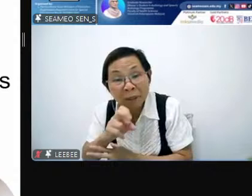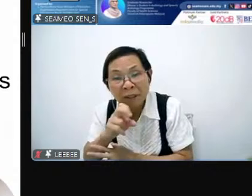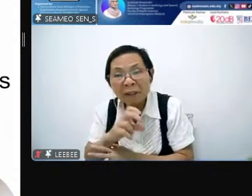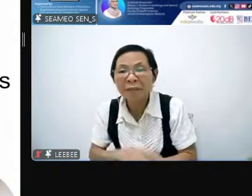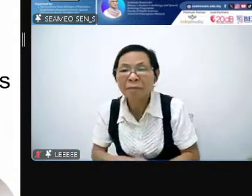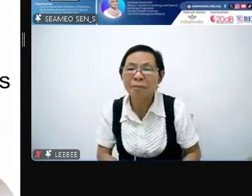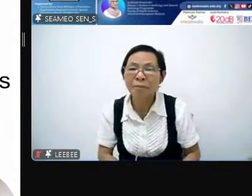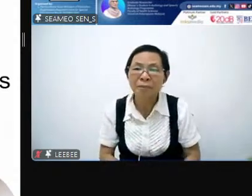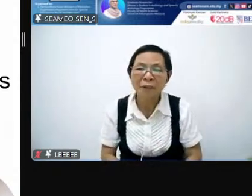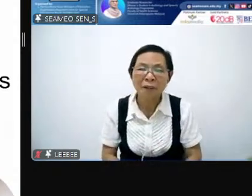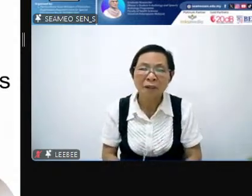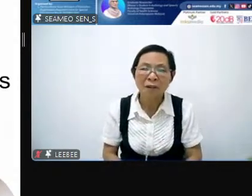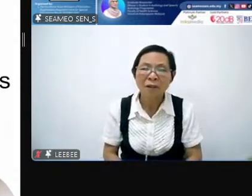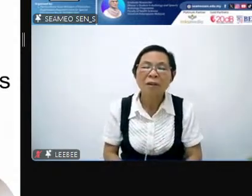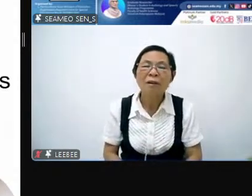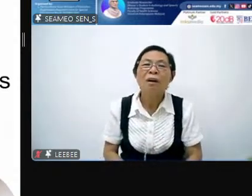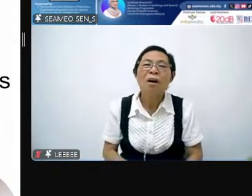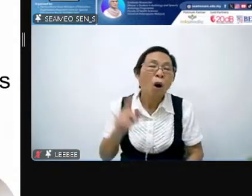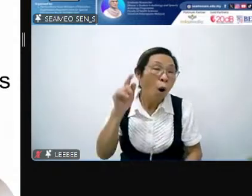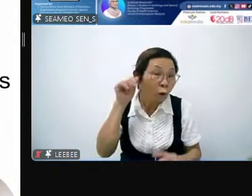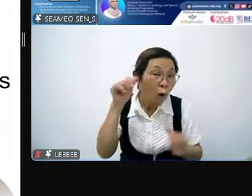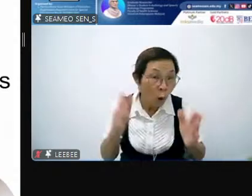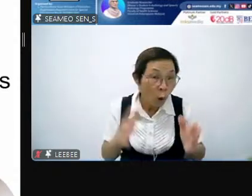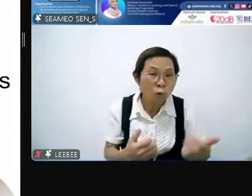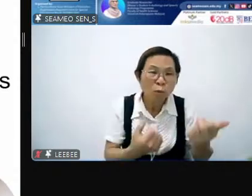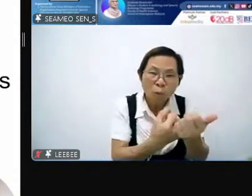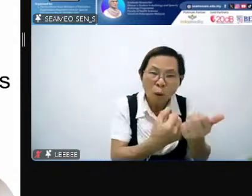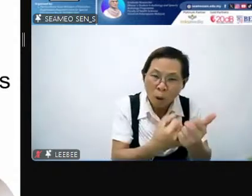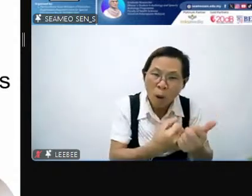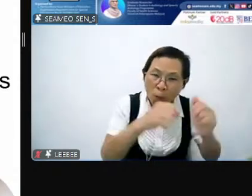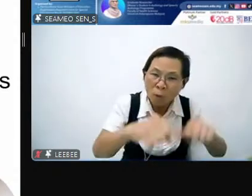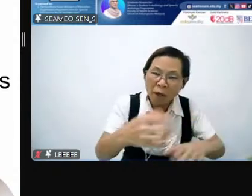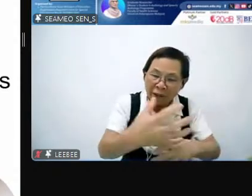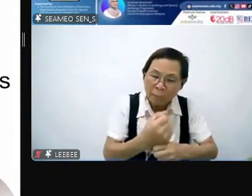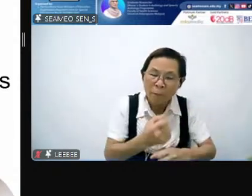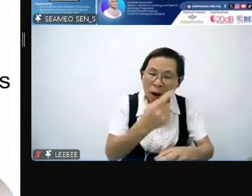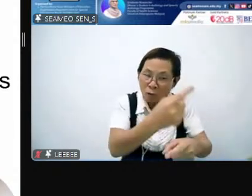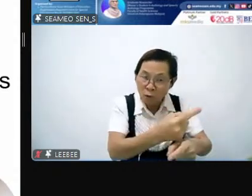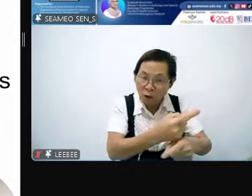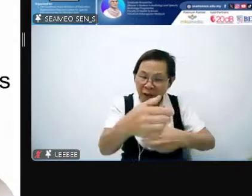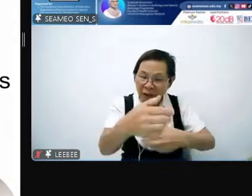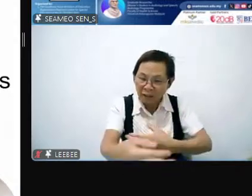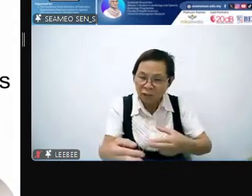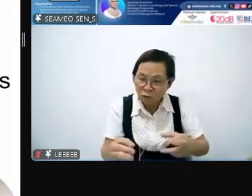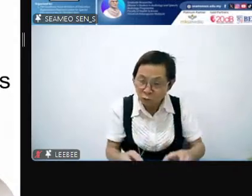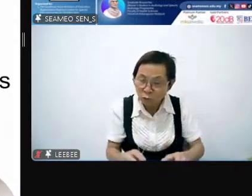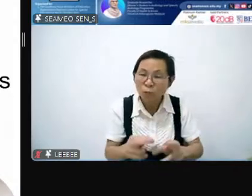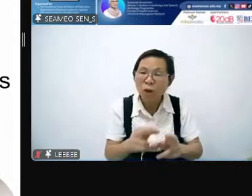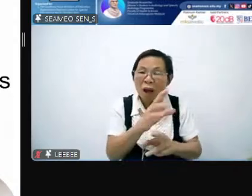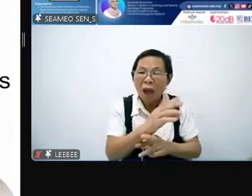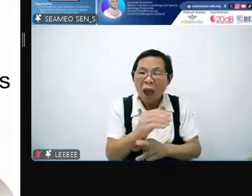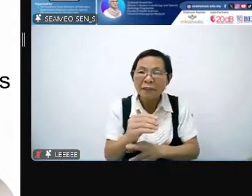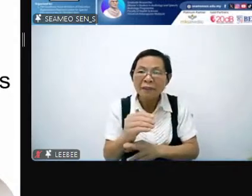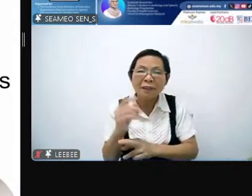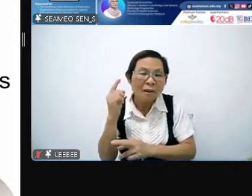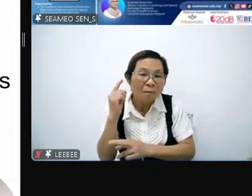Audiologists also advocate accessibility, for example, proper classroom acoustic and assistive listening devices.